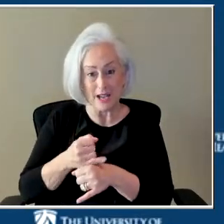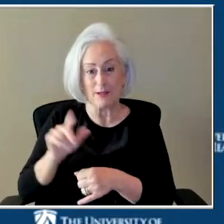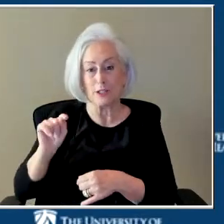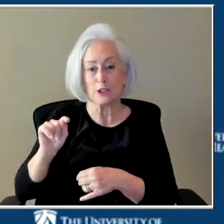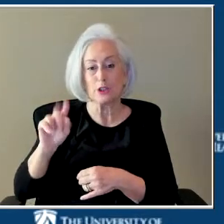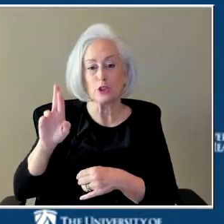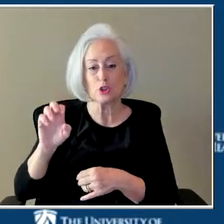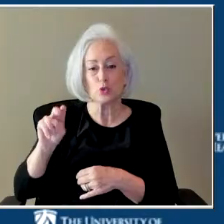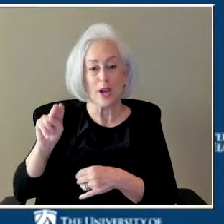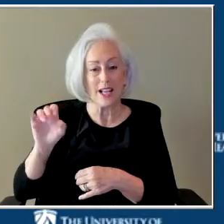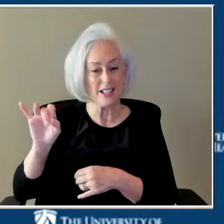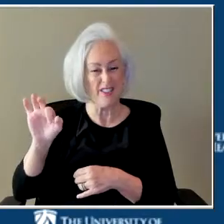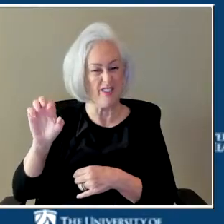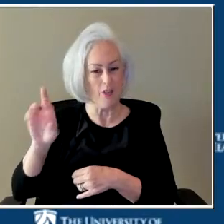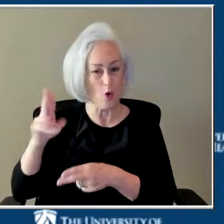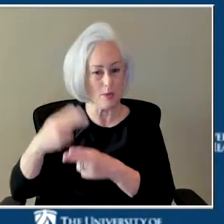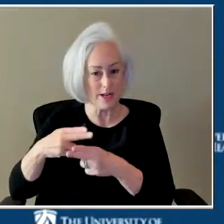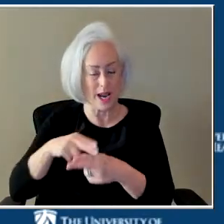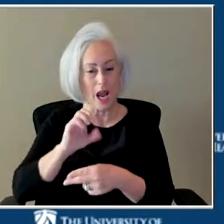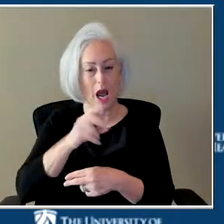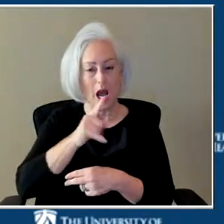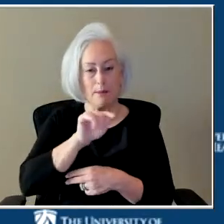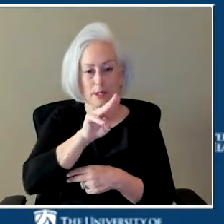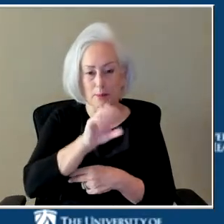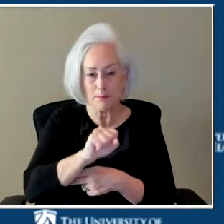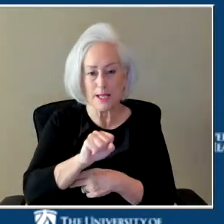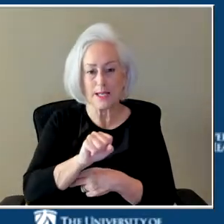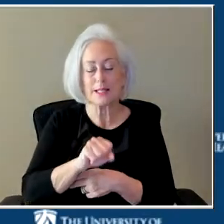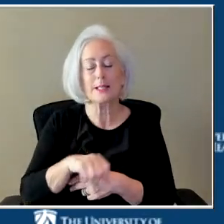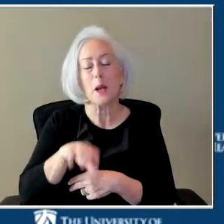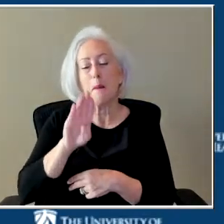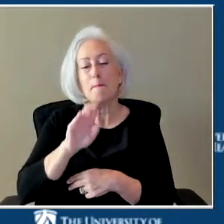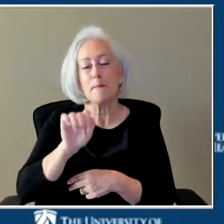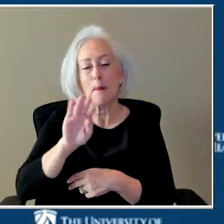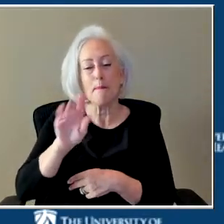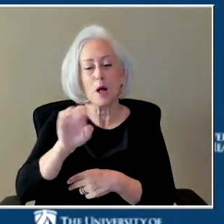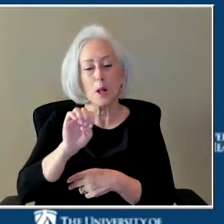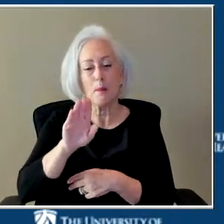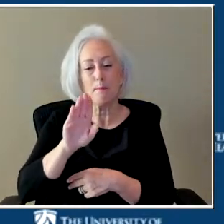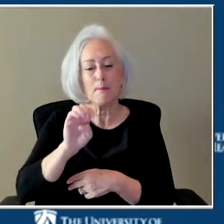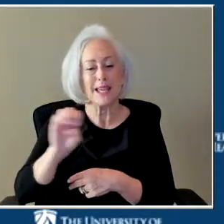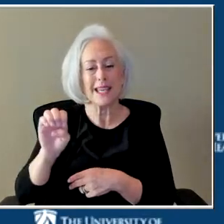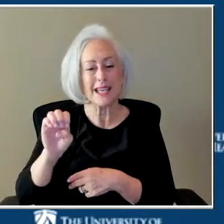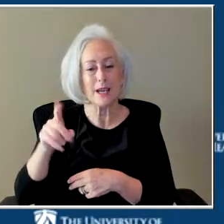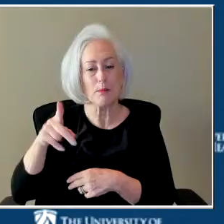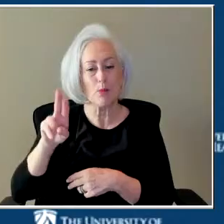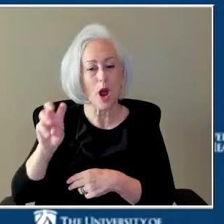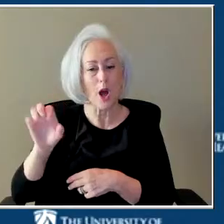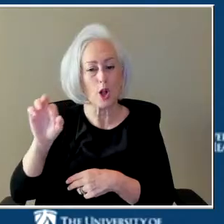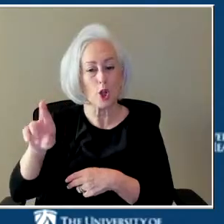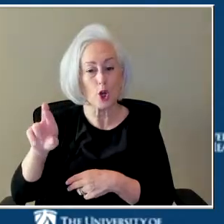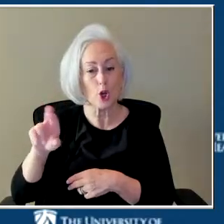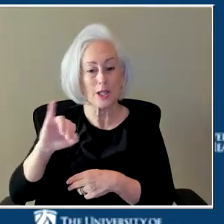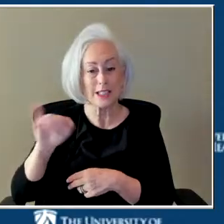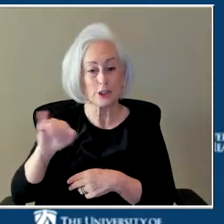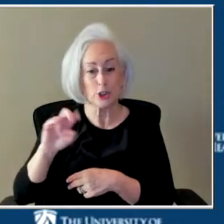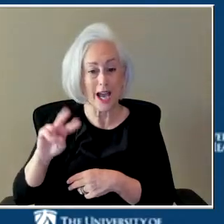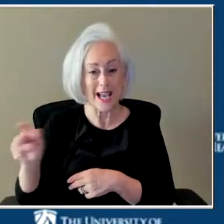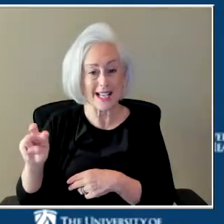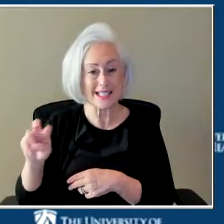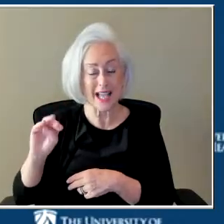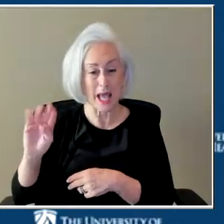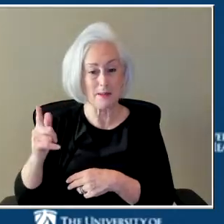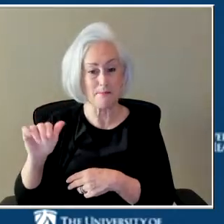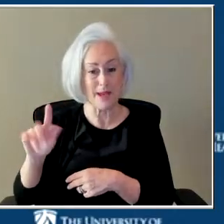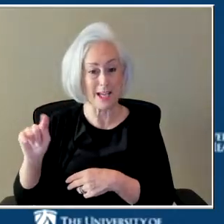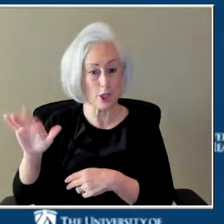So we have Optimus Prime, Bumblebee, Prowler, Jazz, and Megatron. So